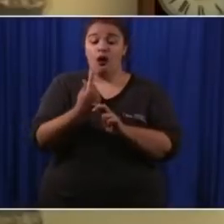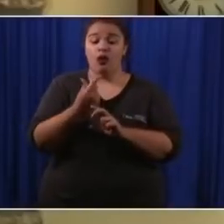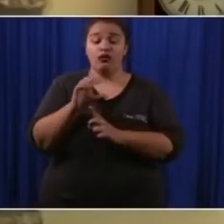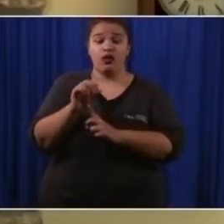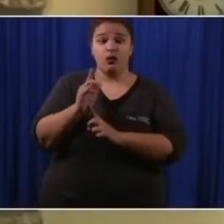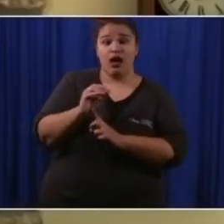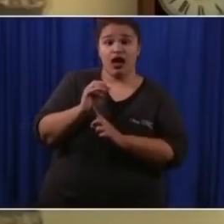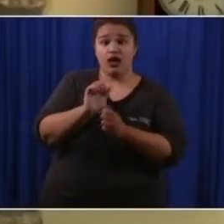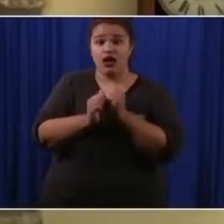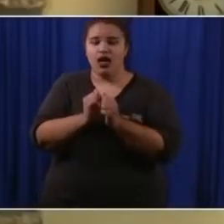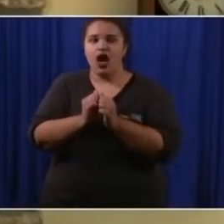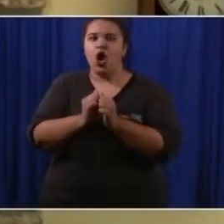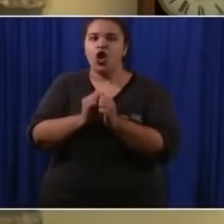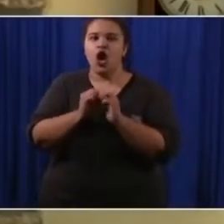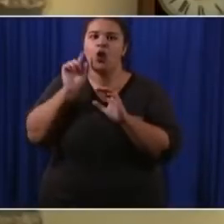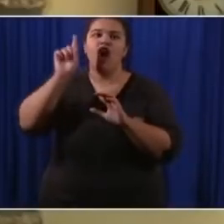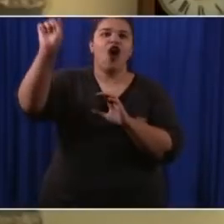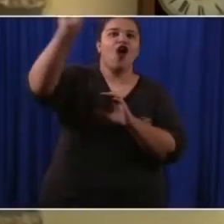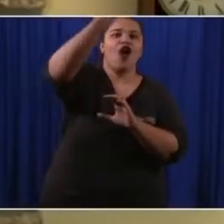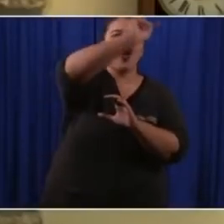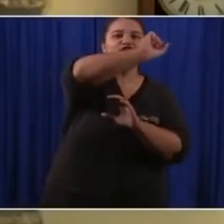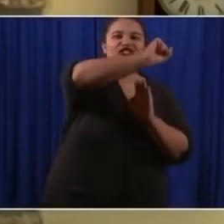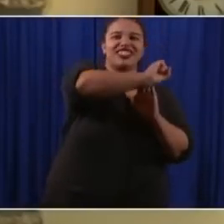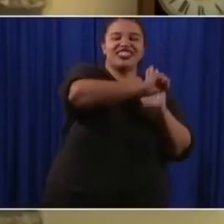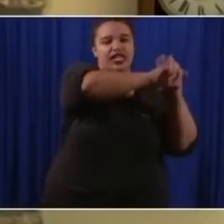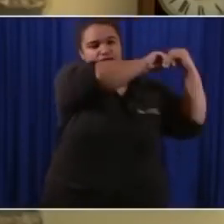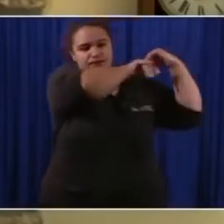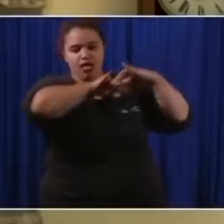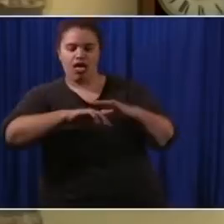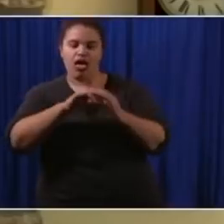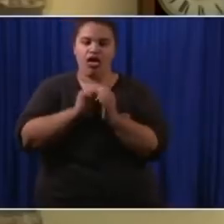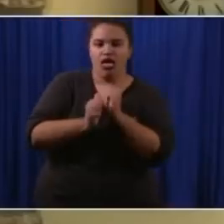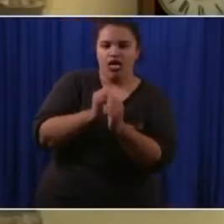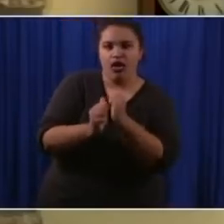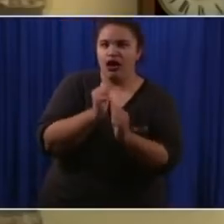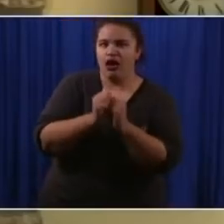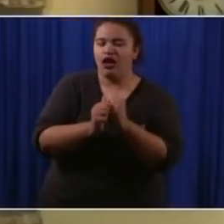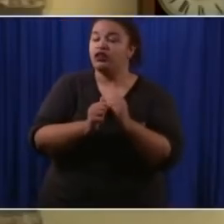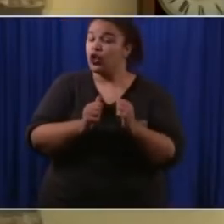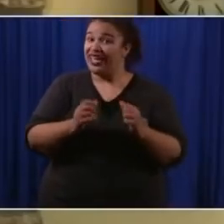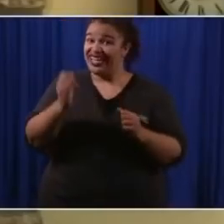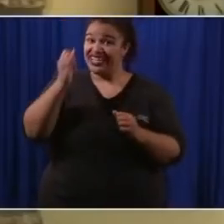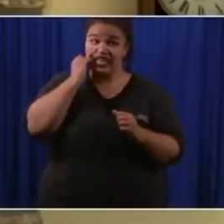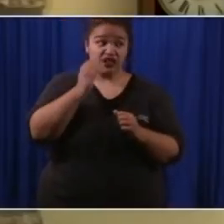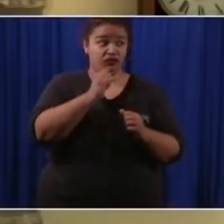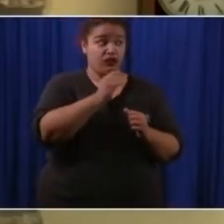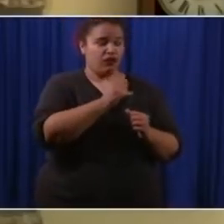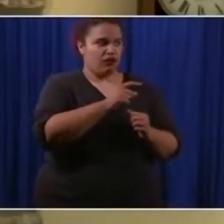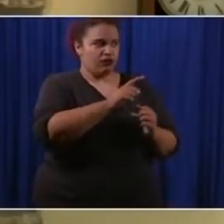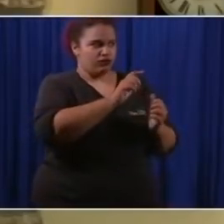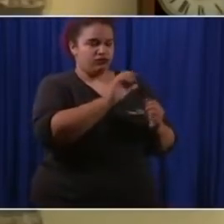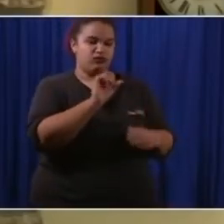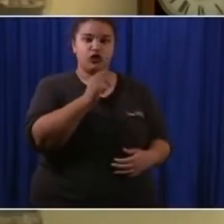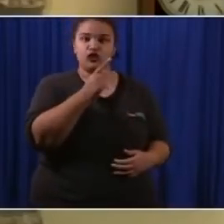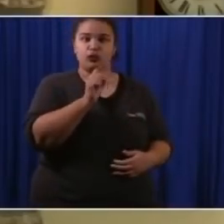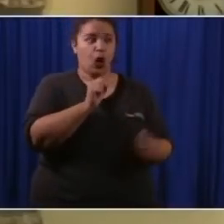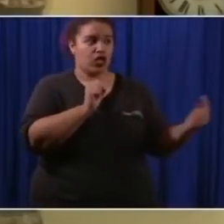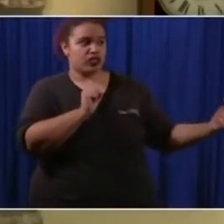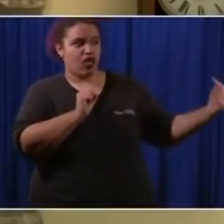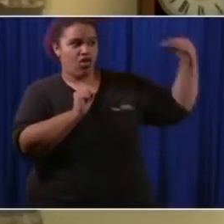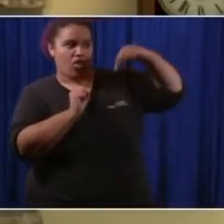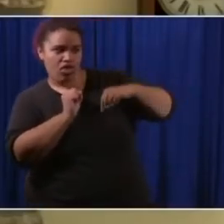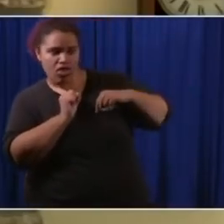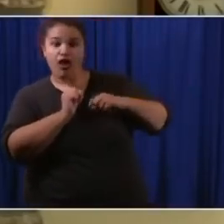quarantine requirement if they come in from out of state? Are they going to be allowed to, come in? Because if they're coming in for a weekend tournament, it's kind of